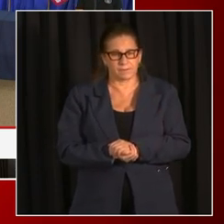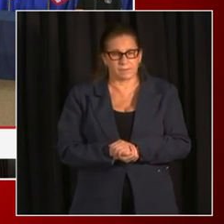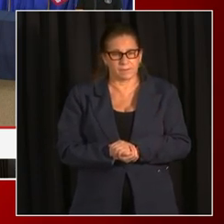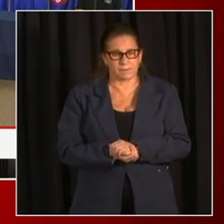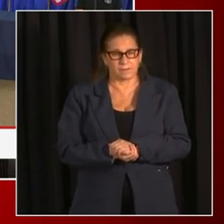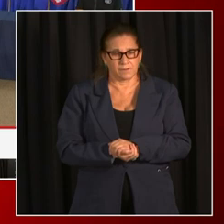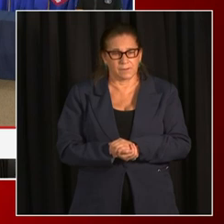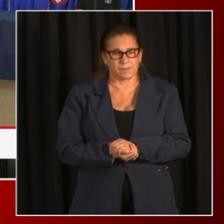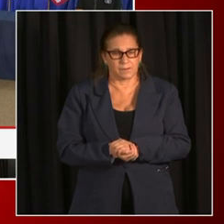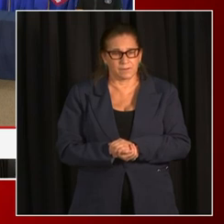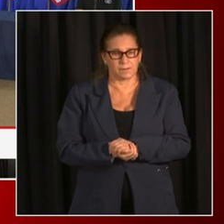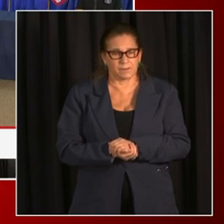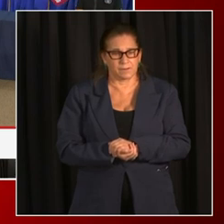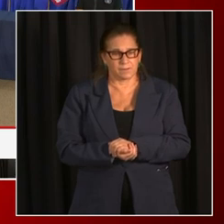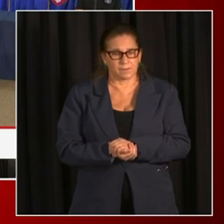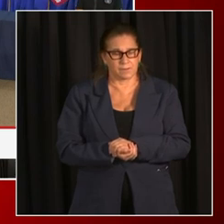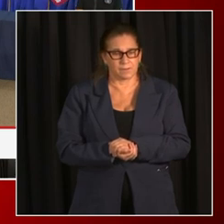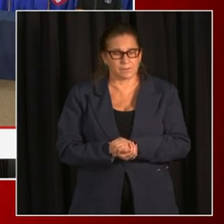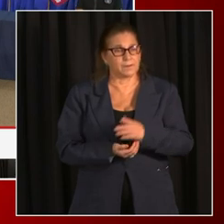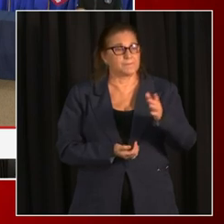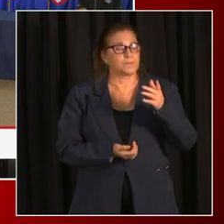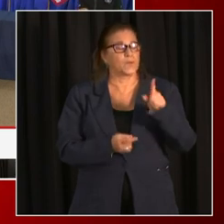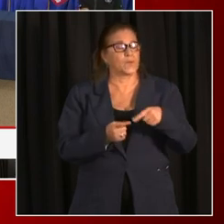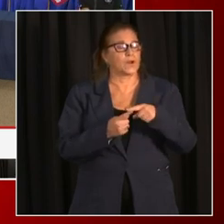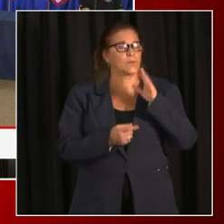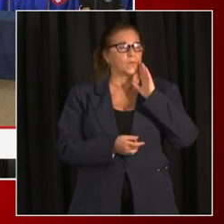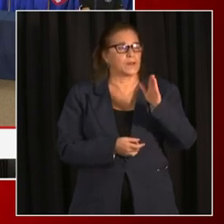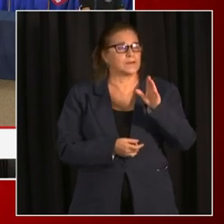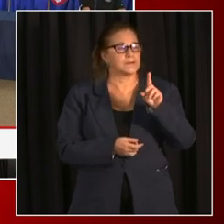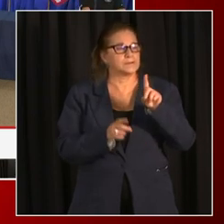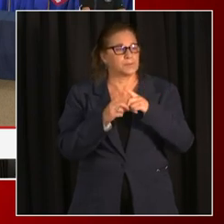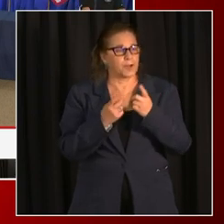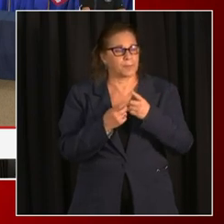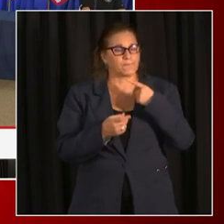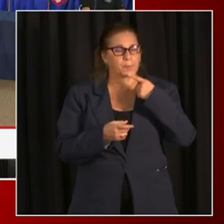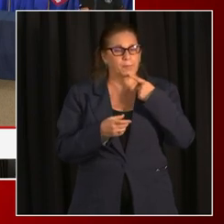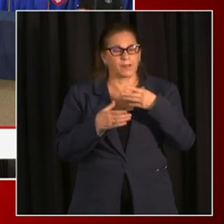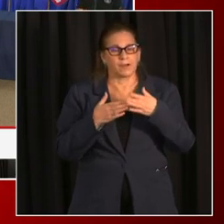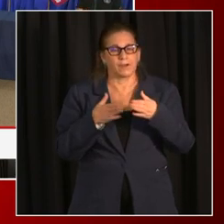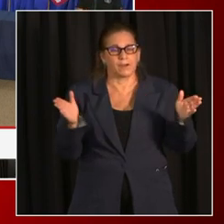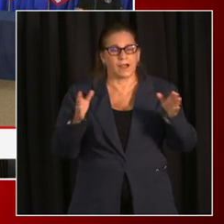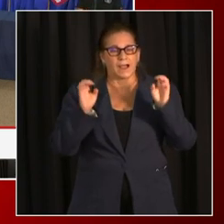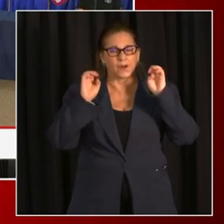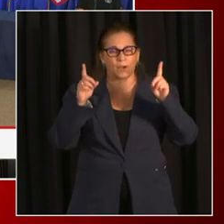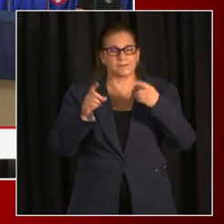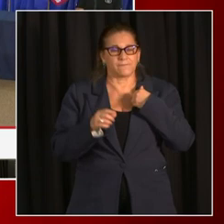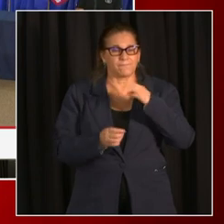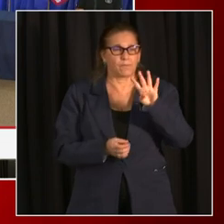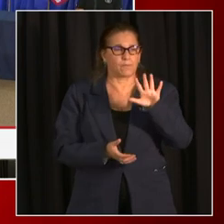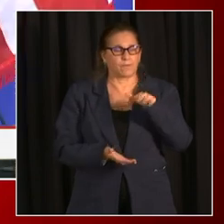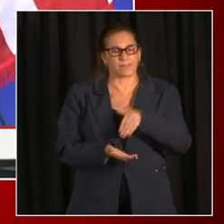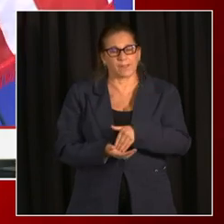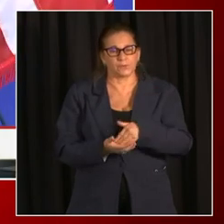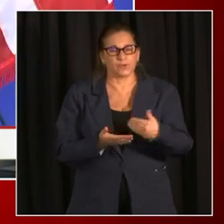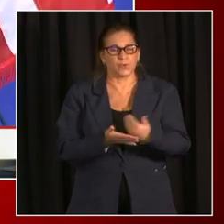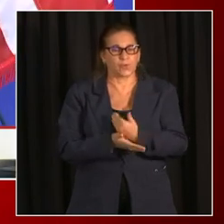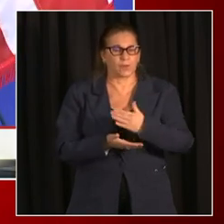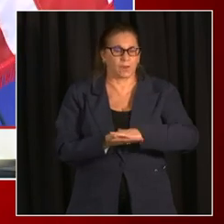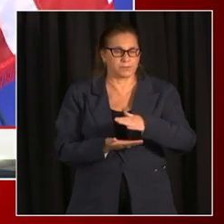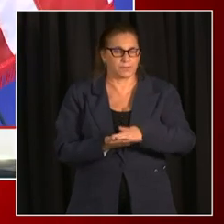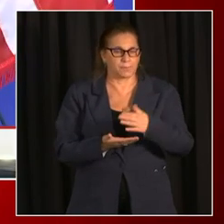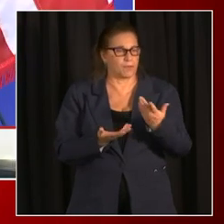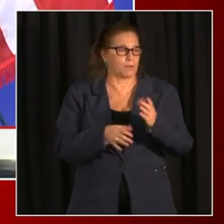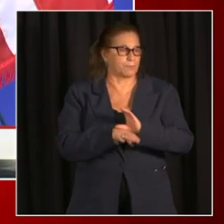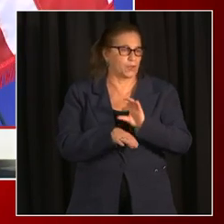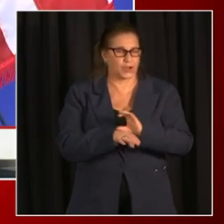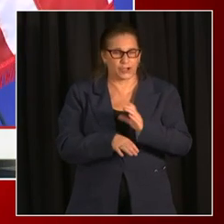will have these 45,000 new devices? I will have to get back to you on that. We have a number of sources to deal with our